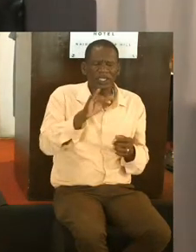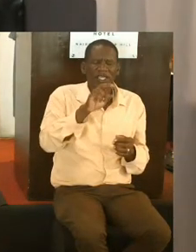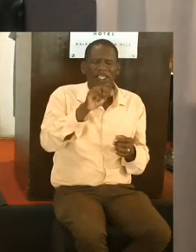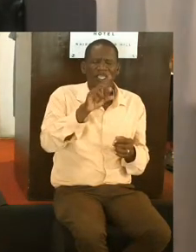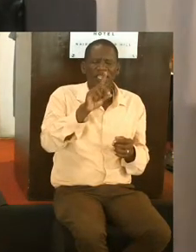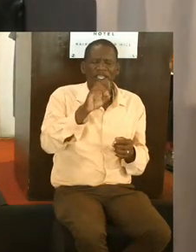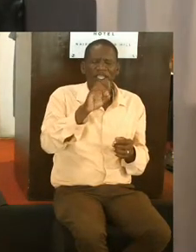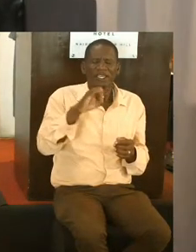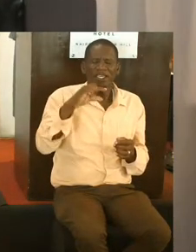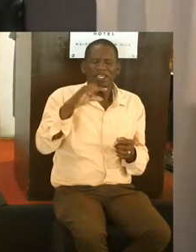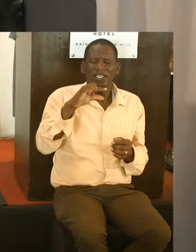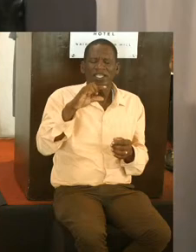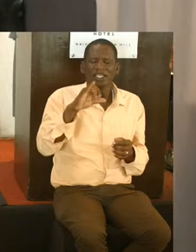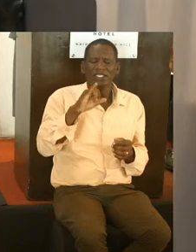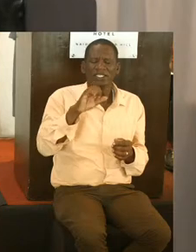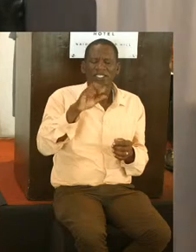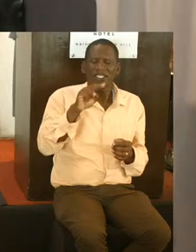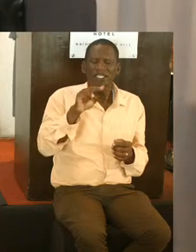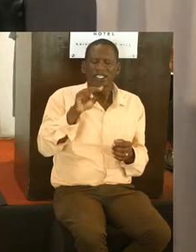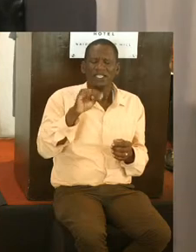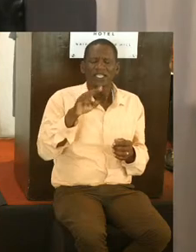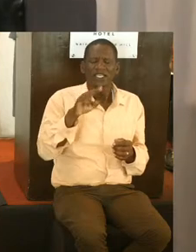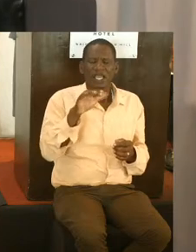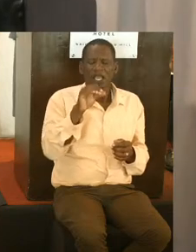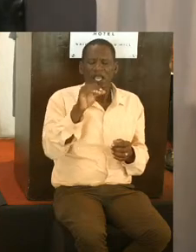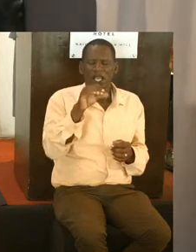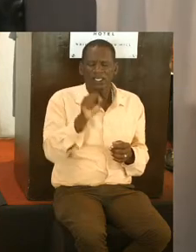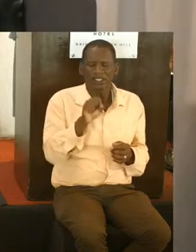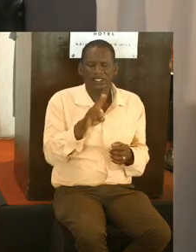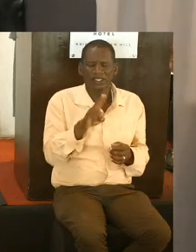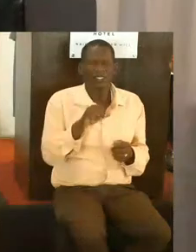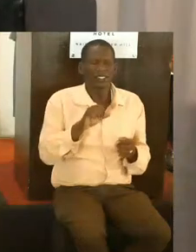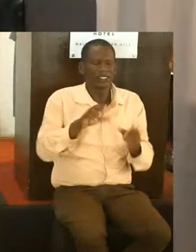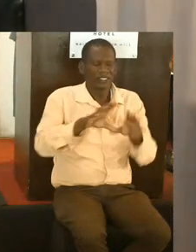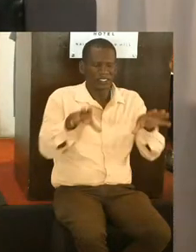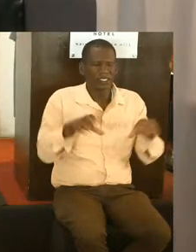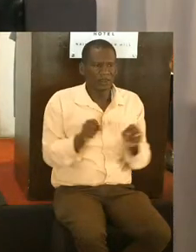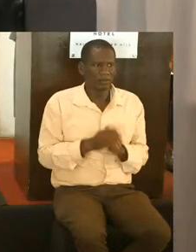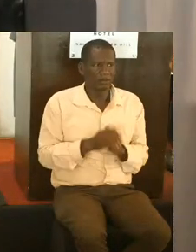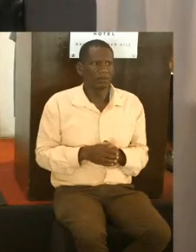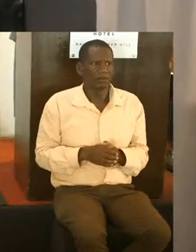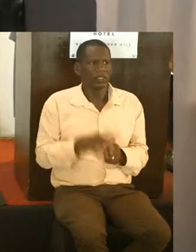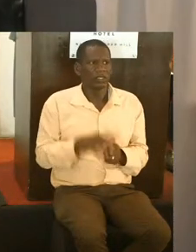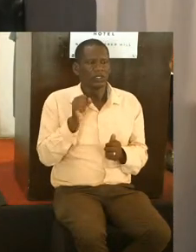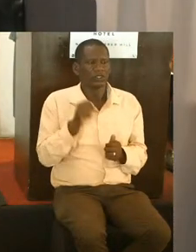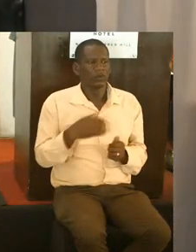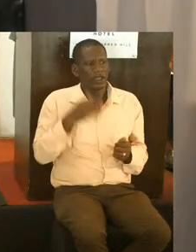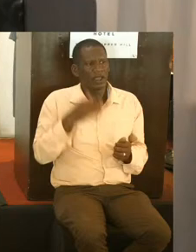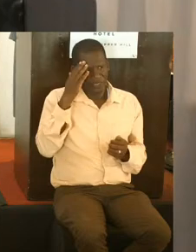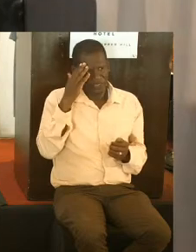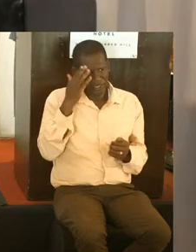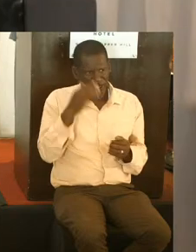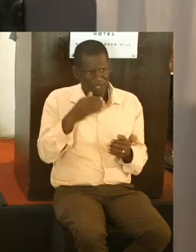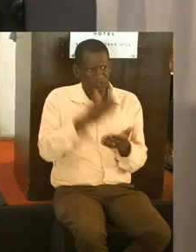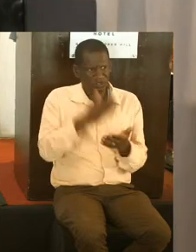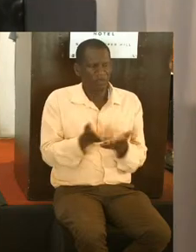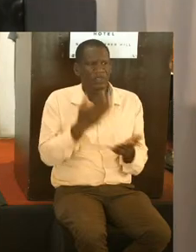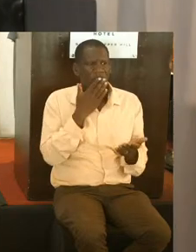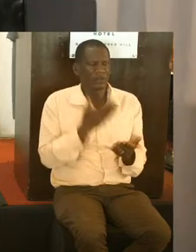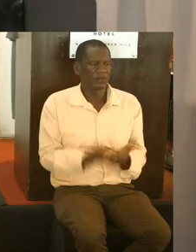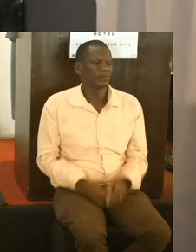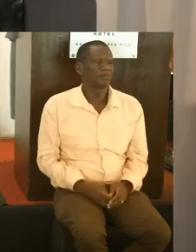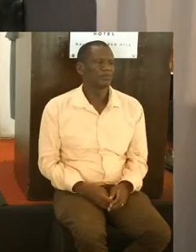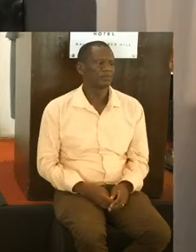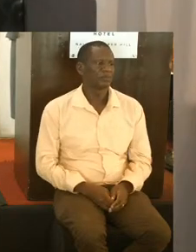those are very modern principles that we think we've now gotten from the West thank you so I think I'll just drop there thank you